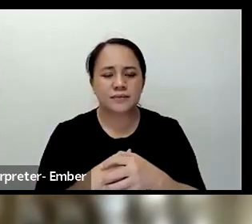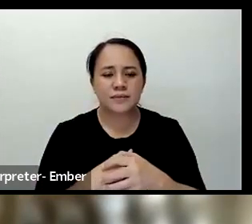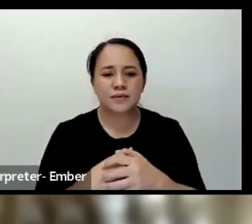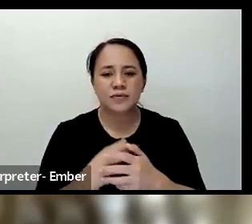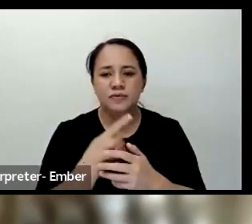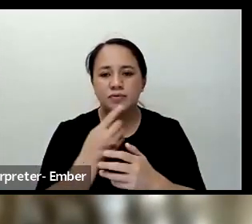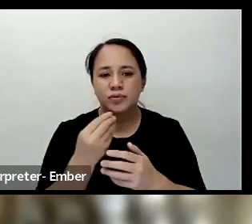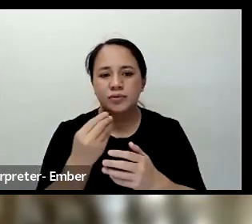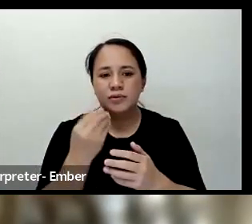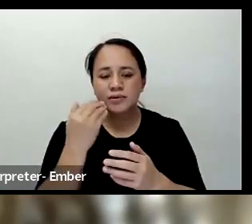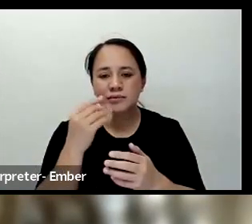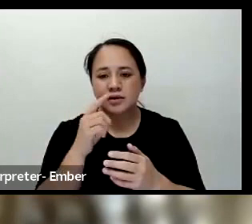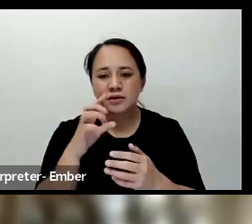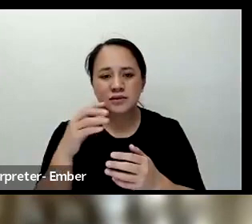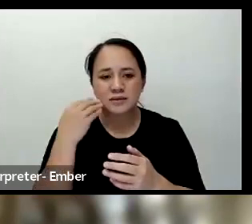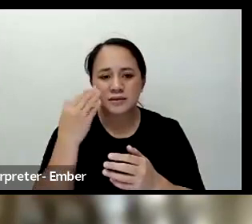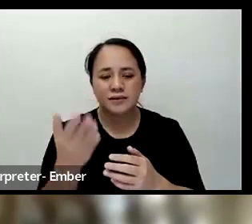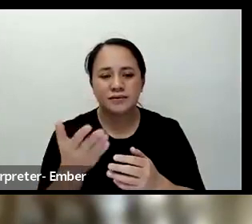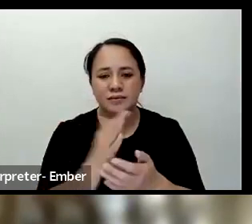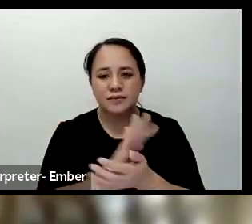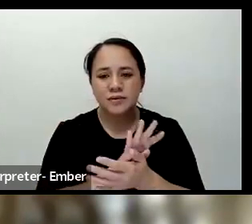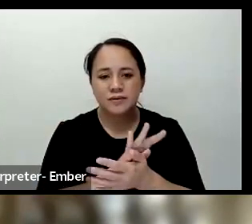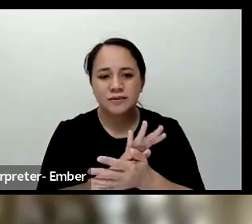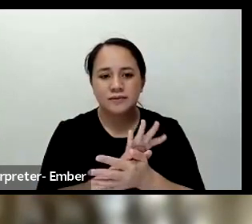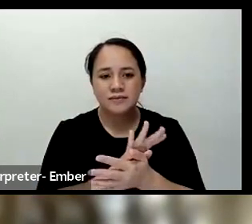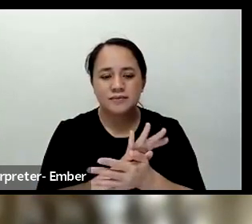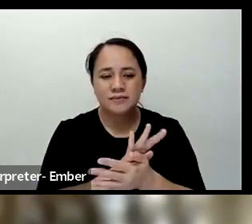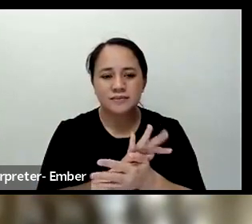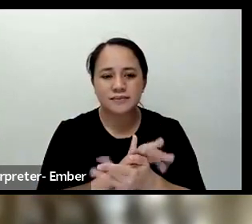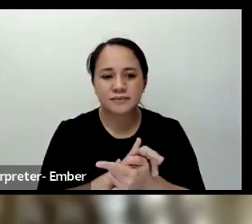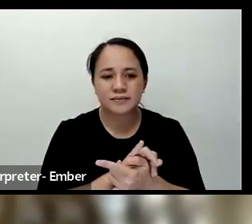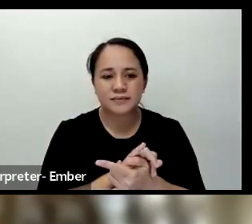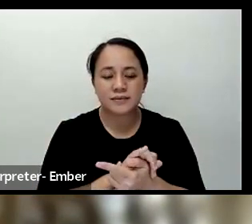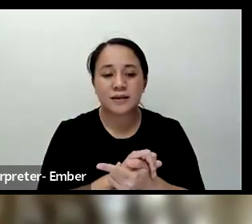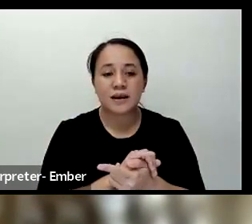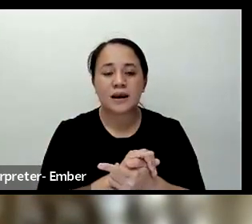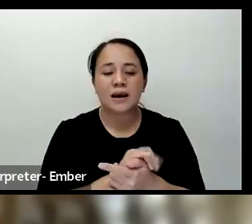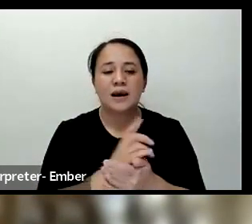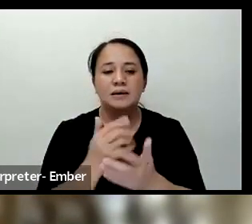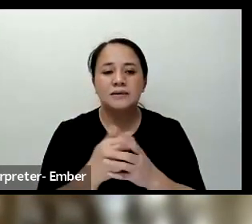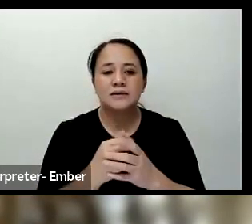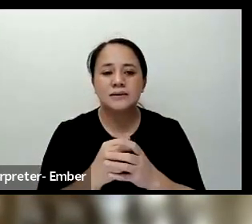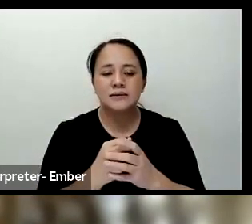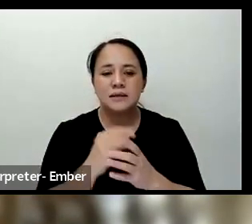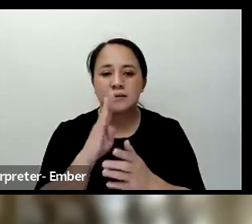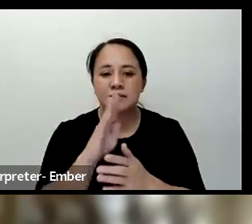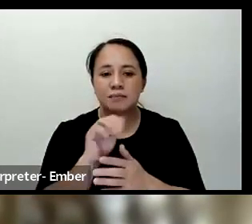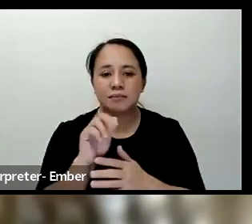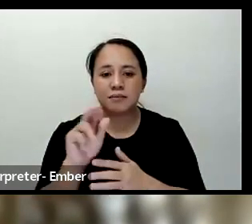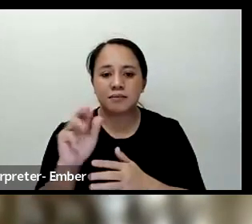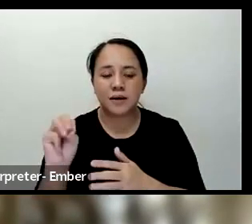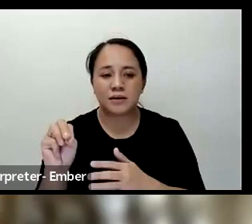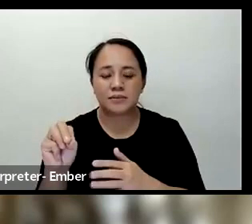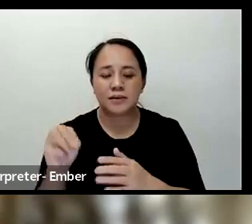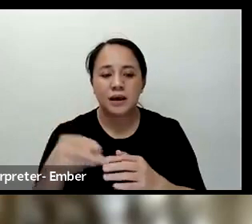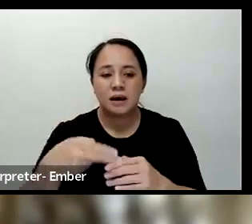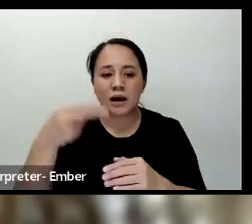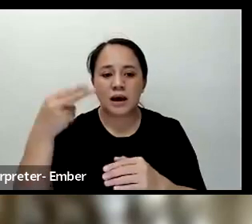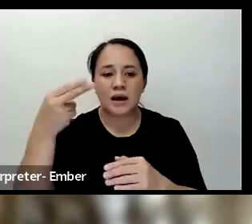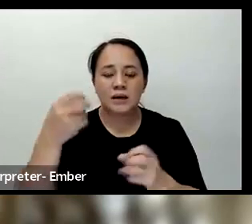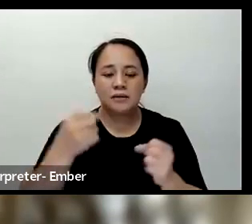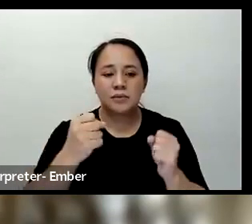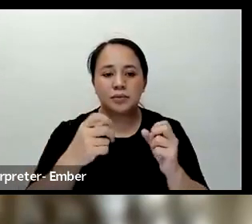hundred deaths from COVID. And in BARM, we saw the highest number of